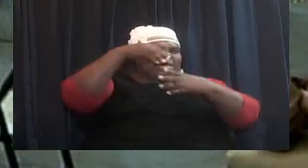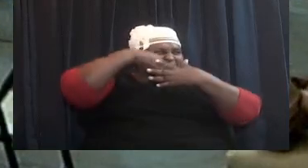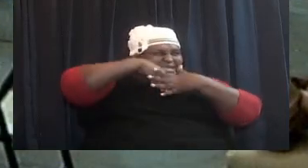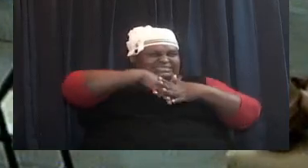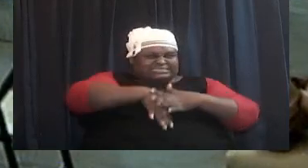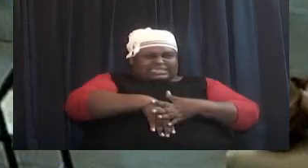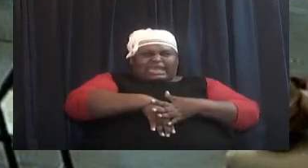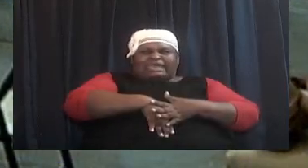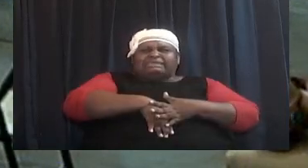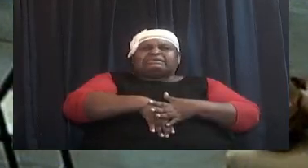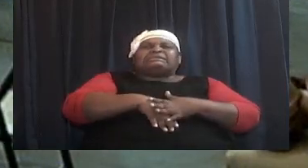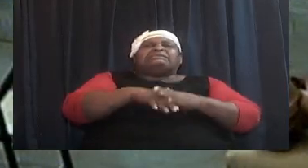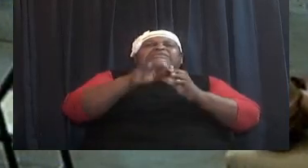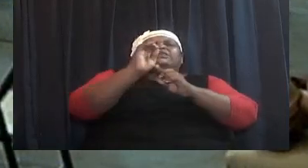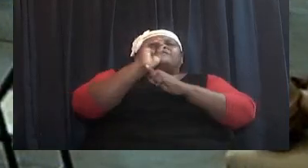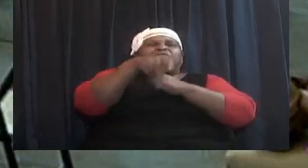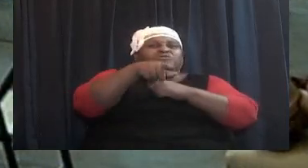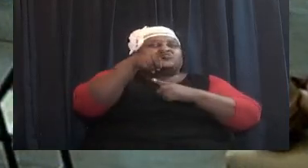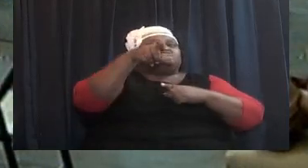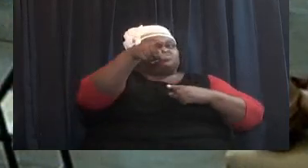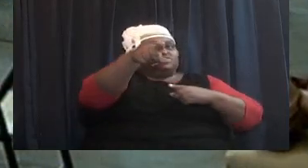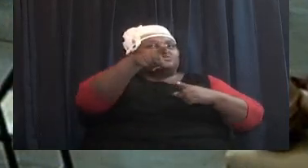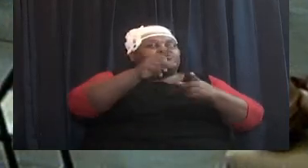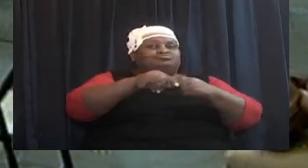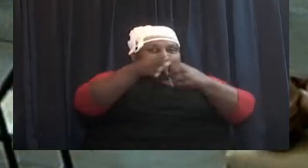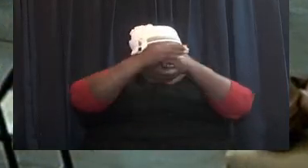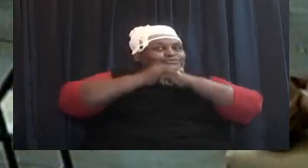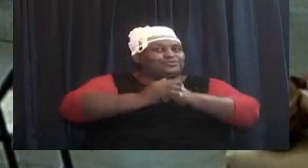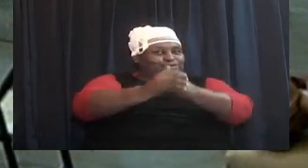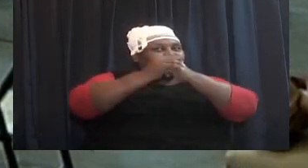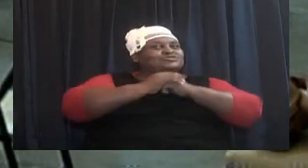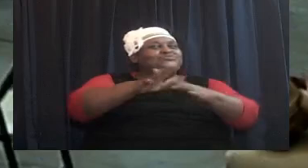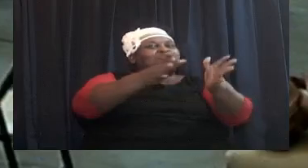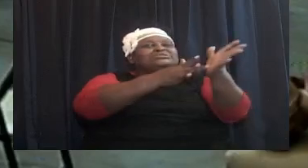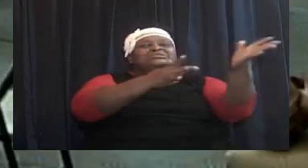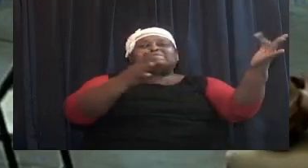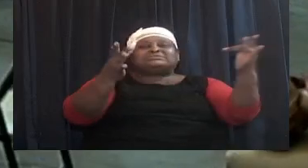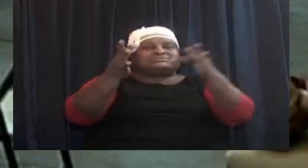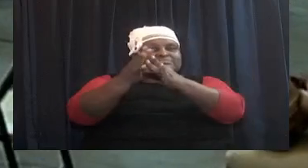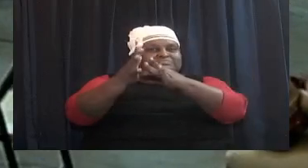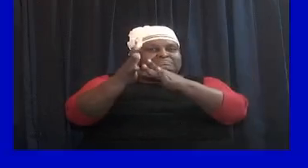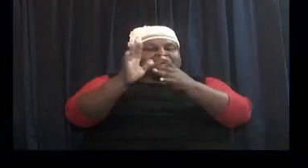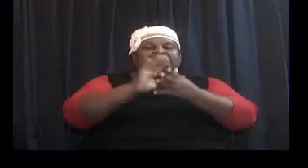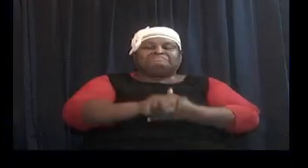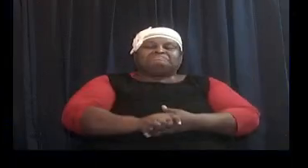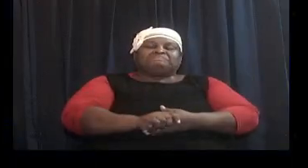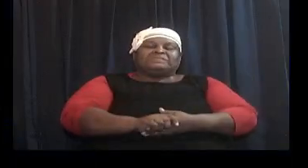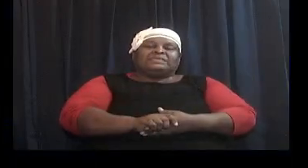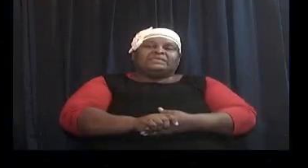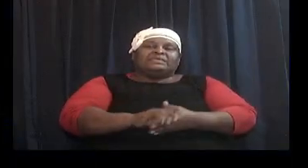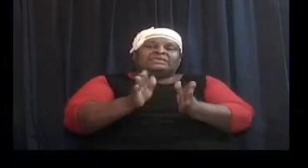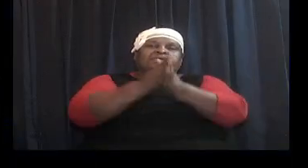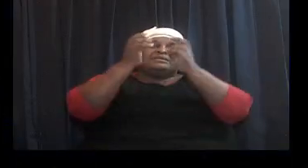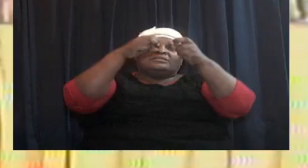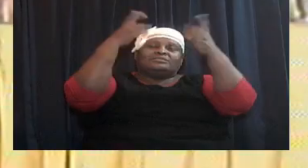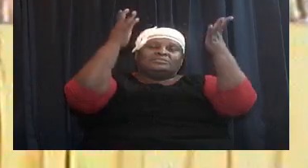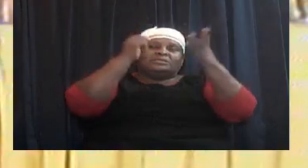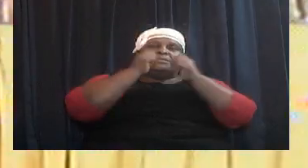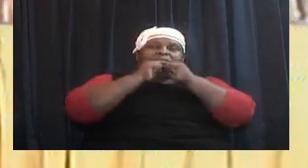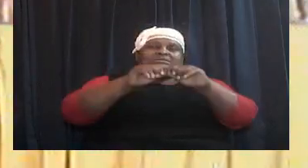that pushes them to worship. Hallelujah. Amen. Bless God.